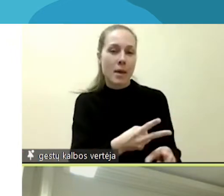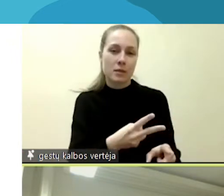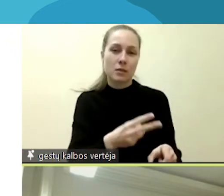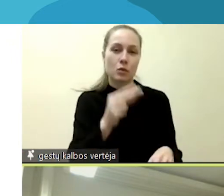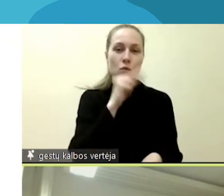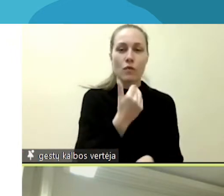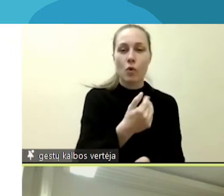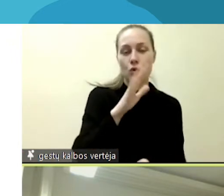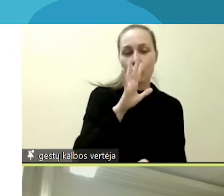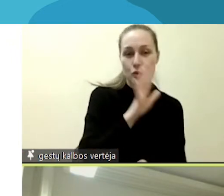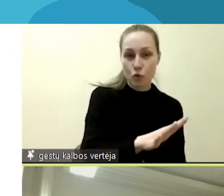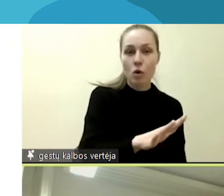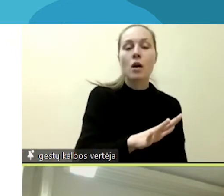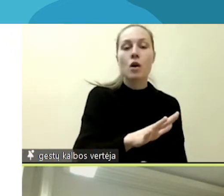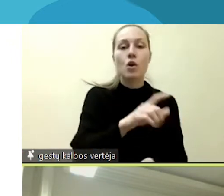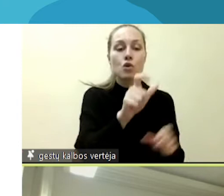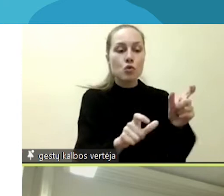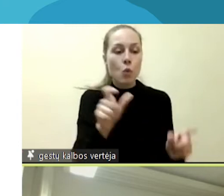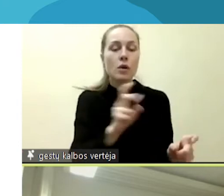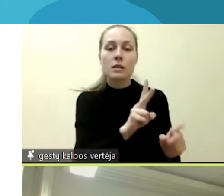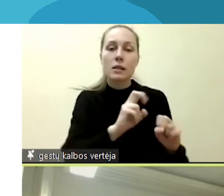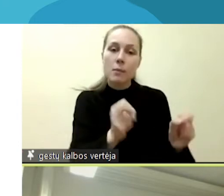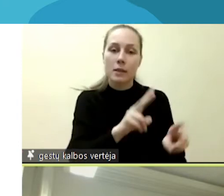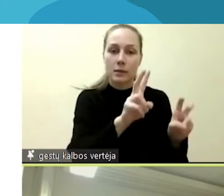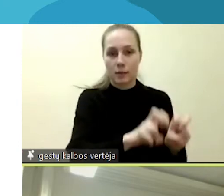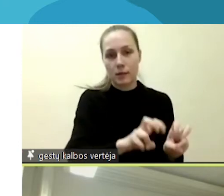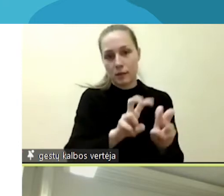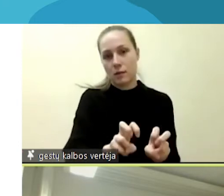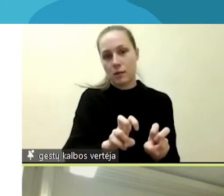gay organizations, Stockholm Pride,